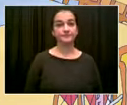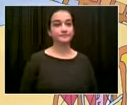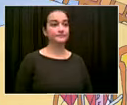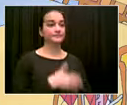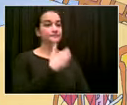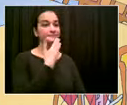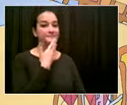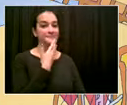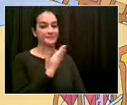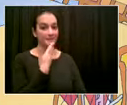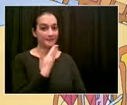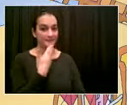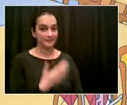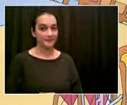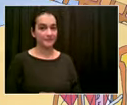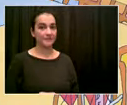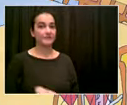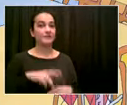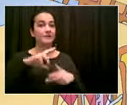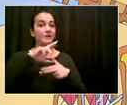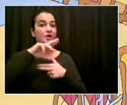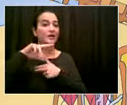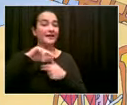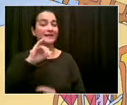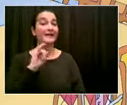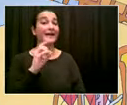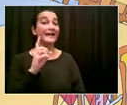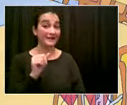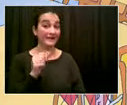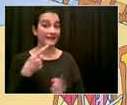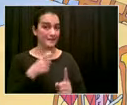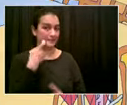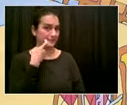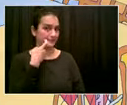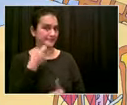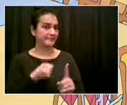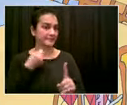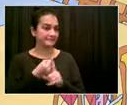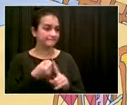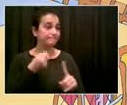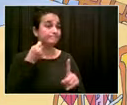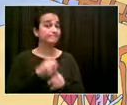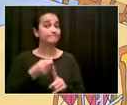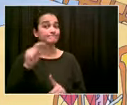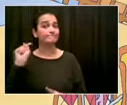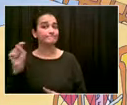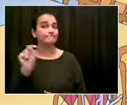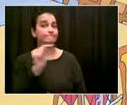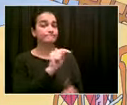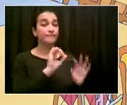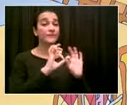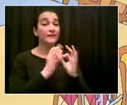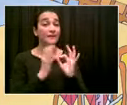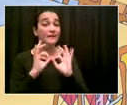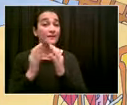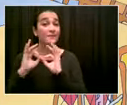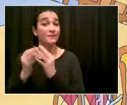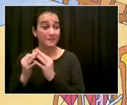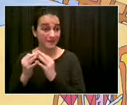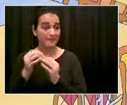moved to new hotels in Brooklyn, I've been hearing that, you know, they're telling me that the conditions at